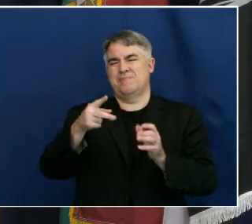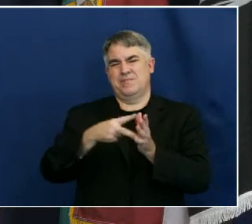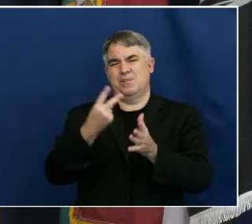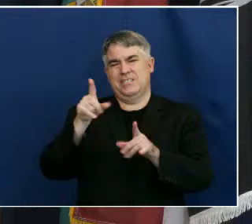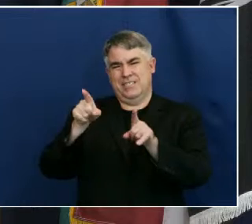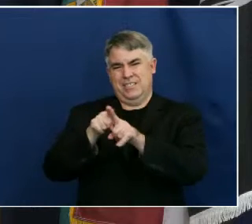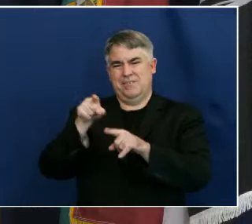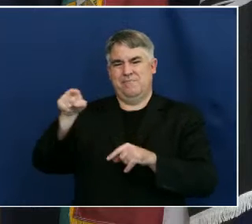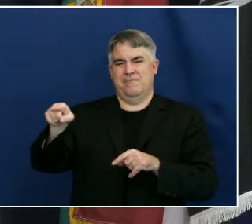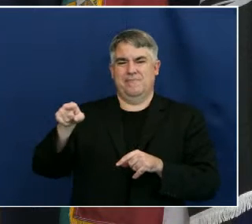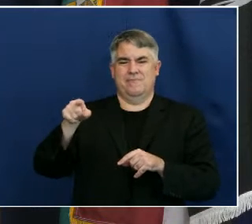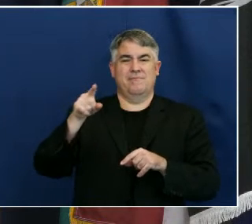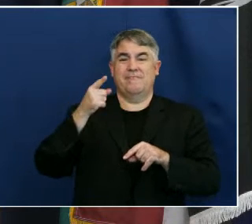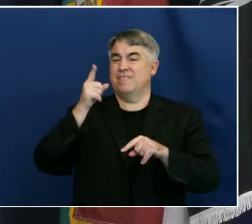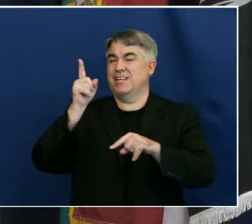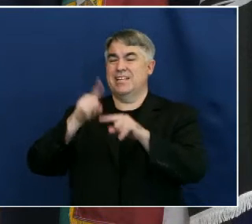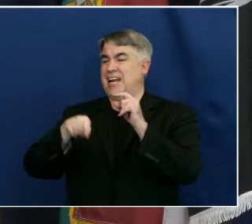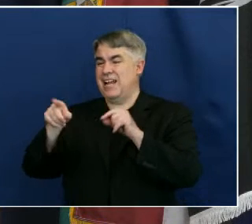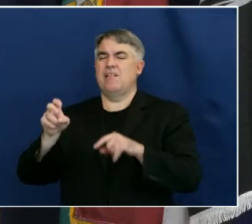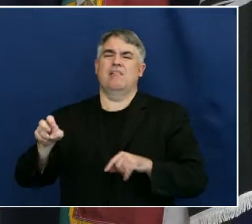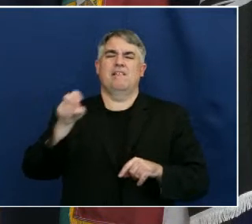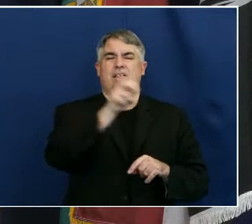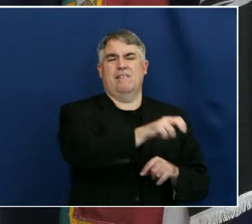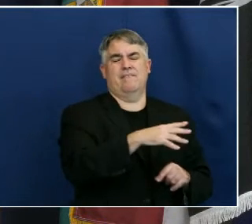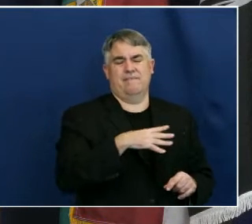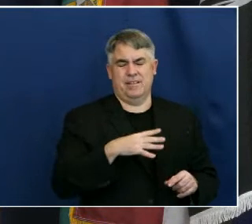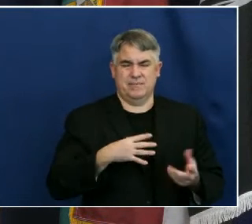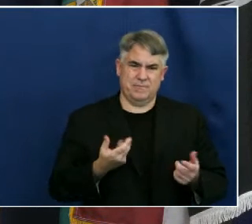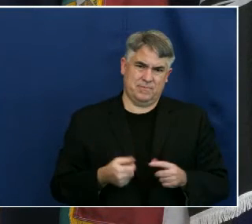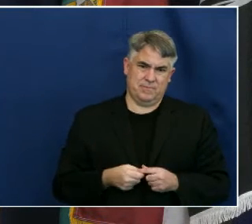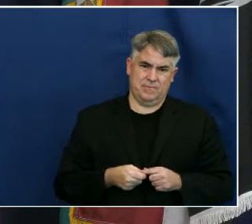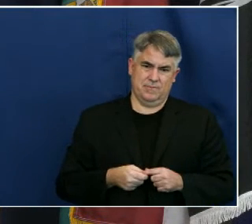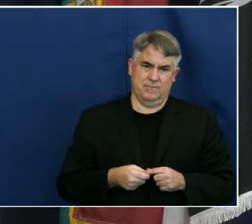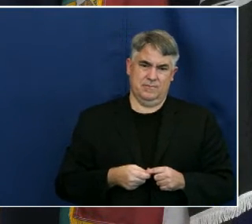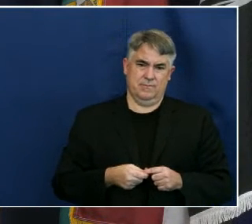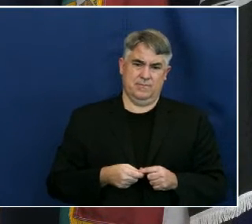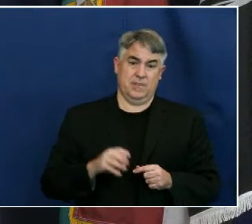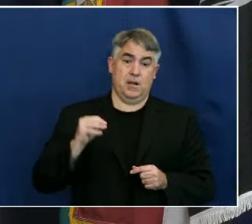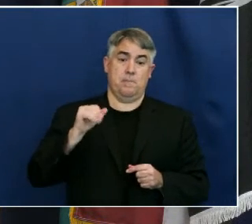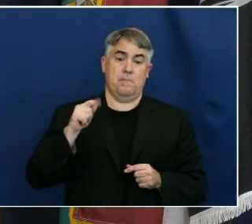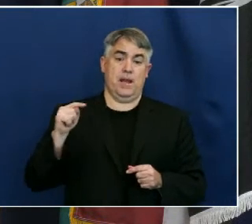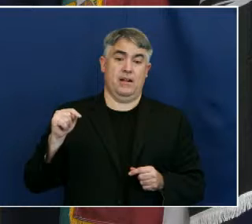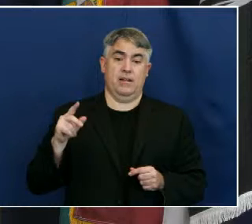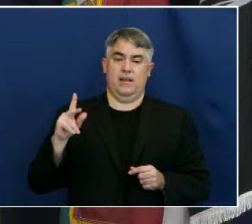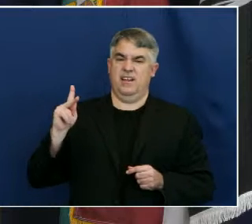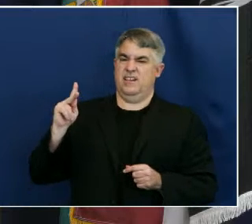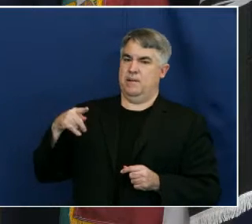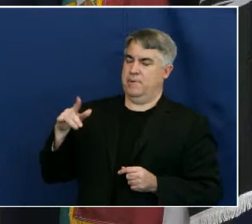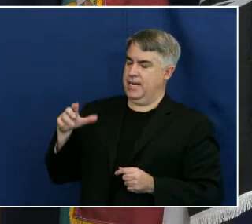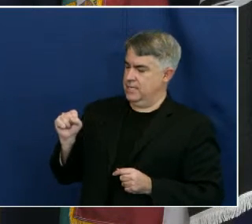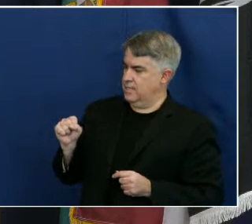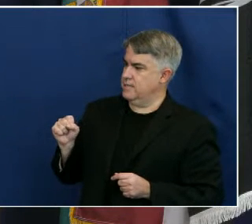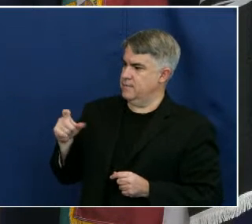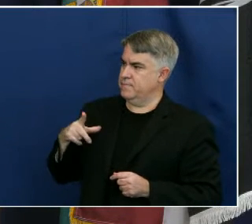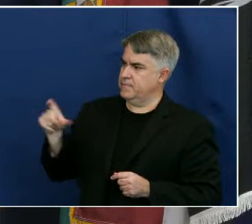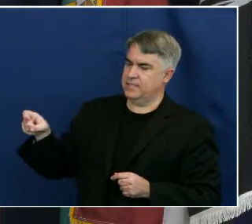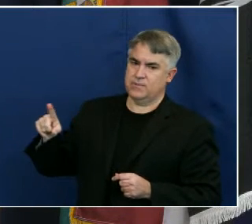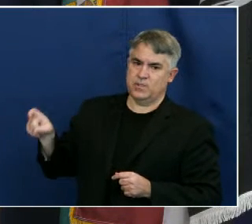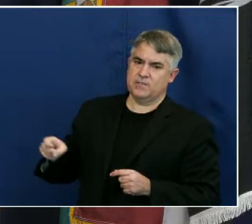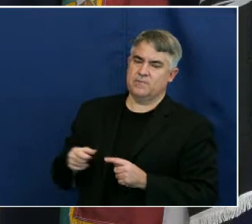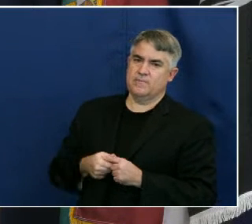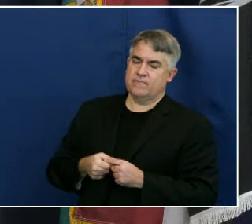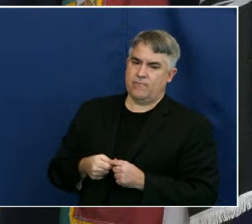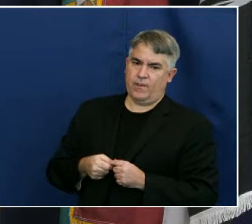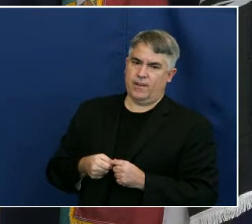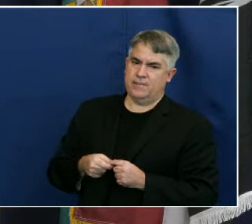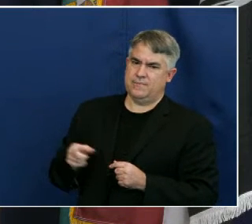Thanks, Brandon. Matt Hoffman, KPBS. Hi, how's it going? Just wanted to confirm. So you said that this new group,